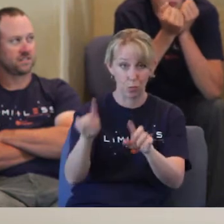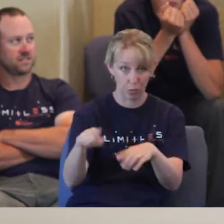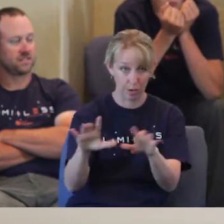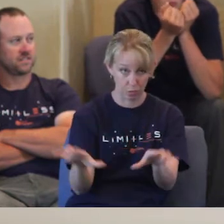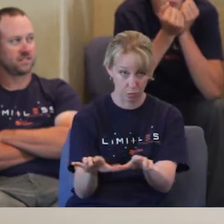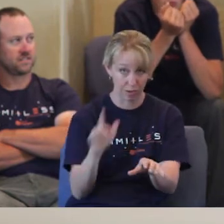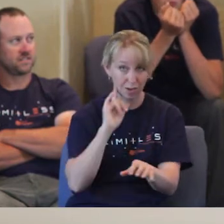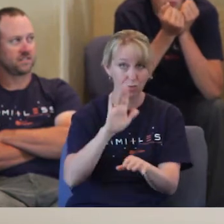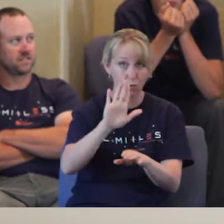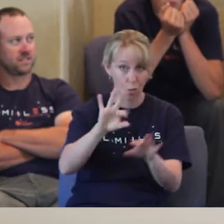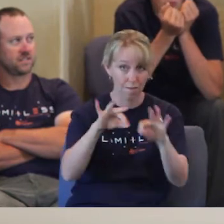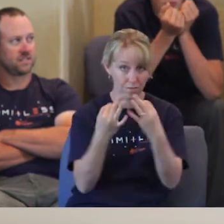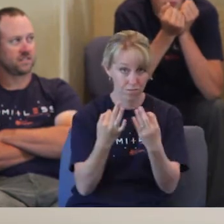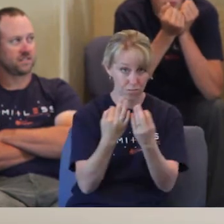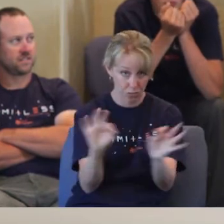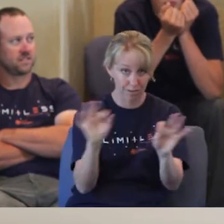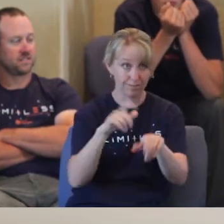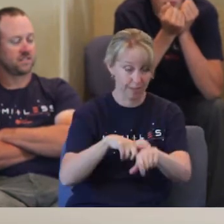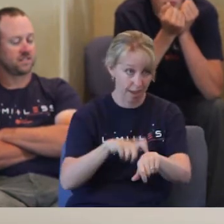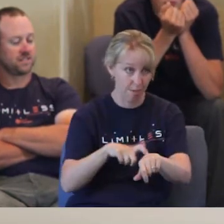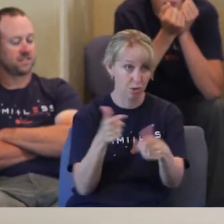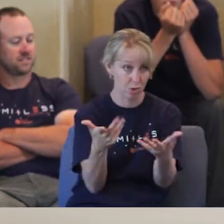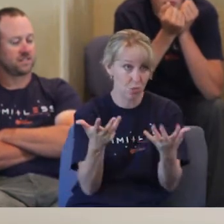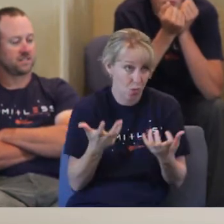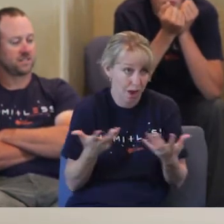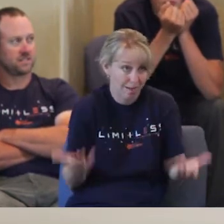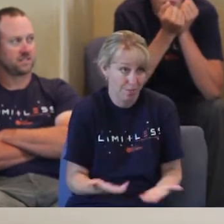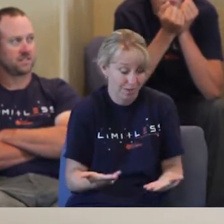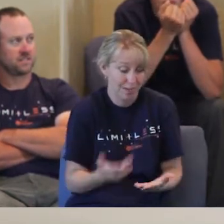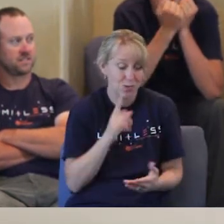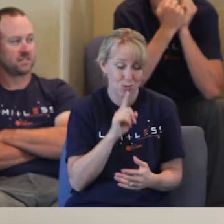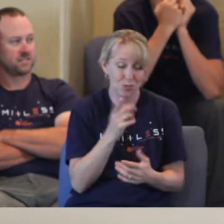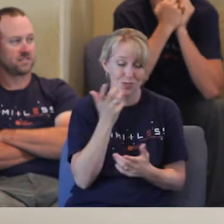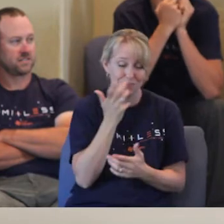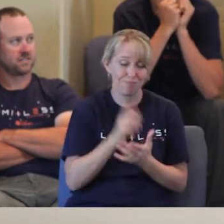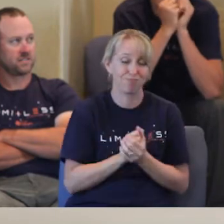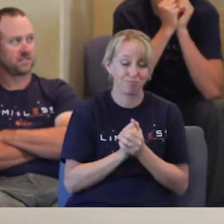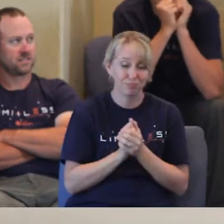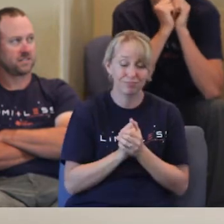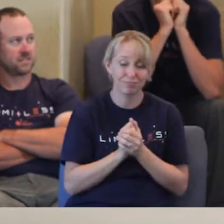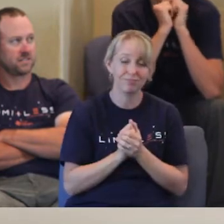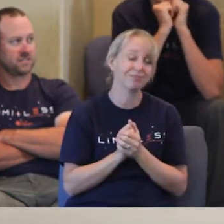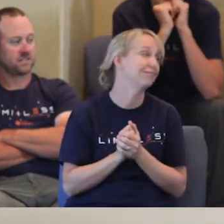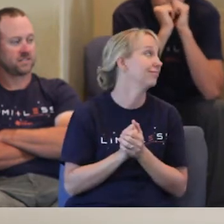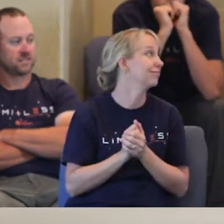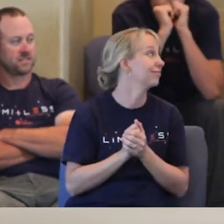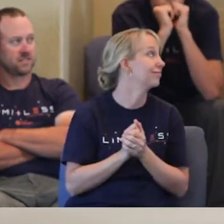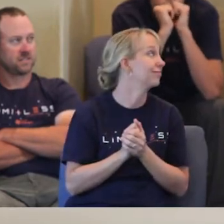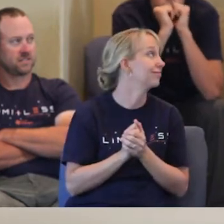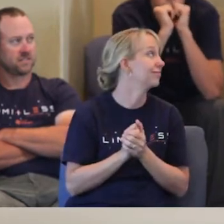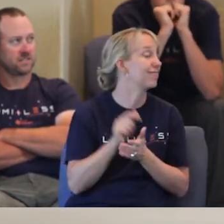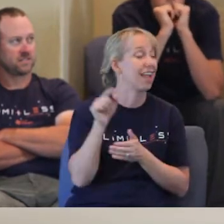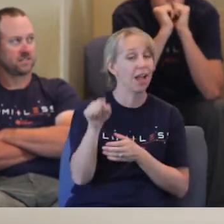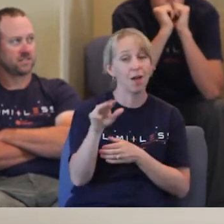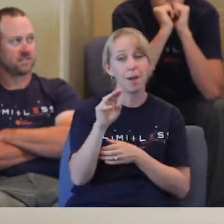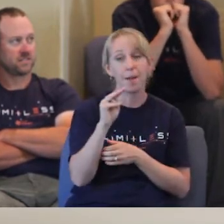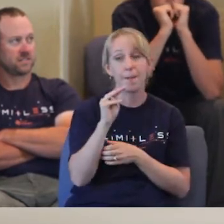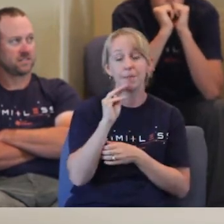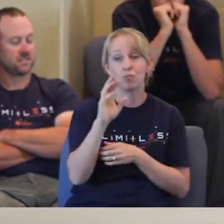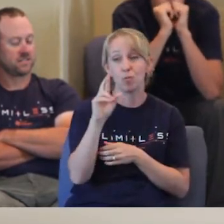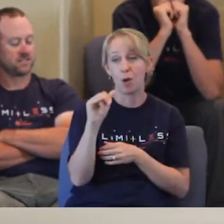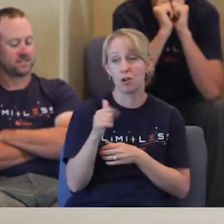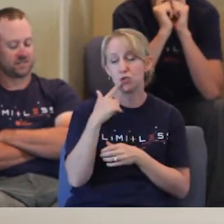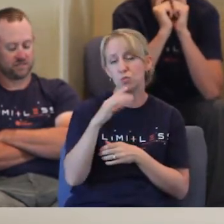free time, and you guys want to be here. And it was truly amazing. And now, Miss Ramona, she was an older lady. She